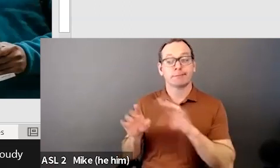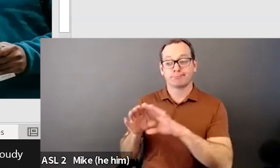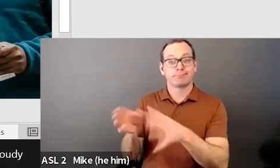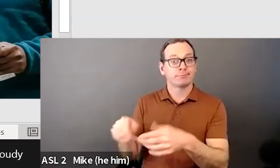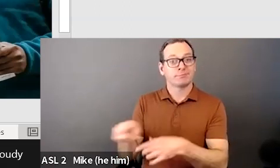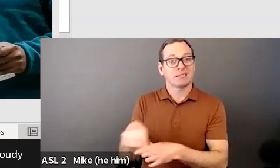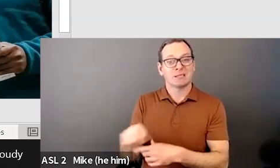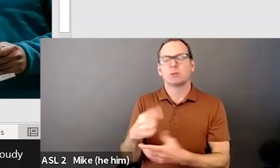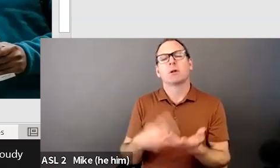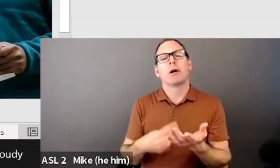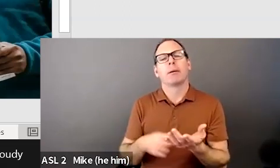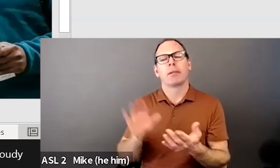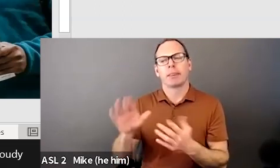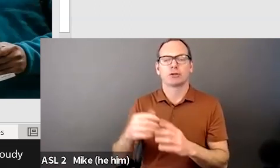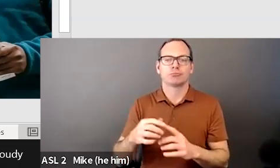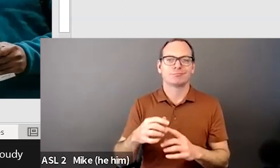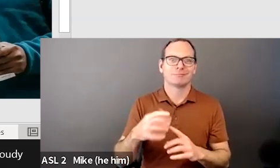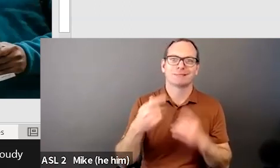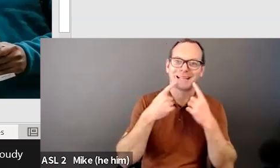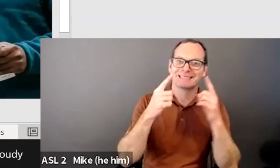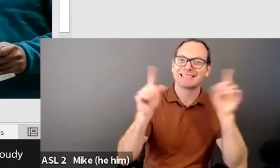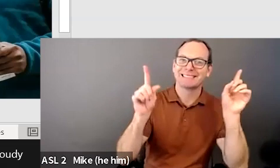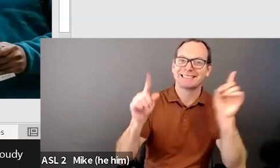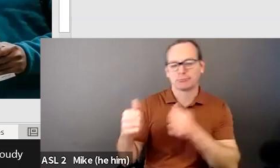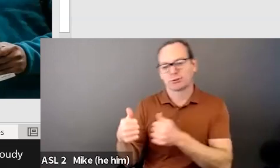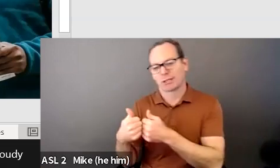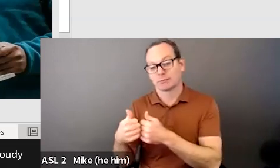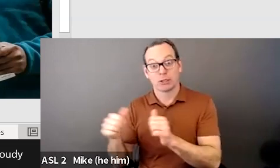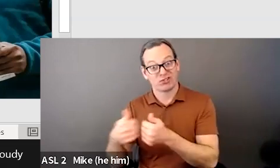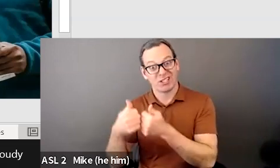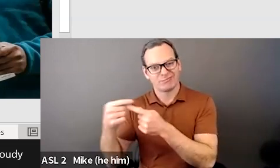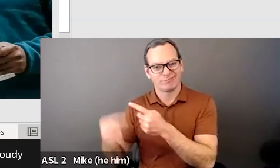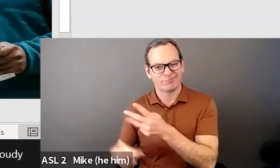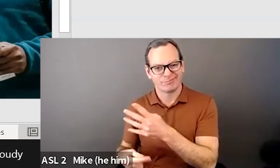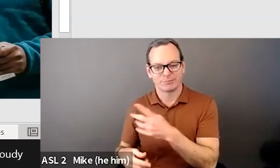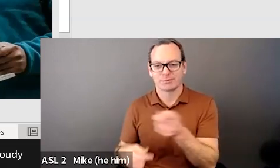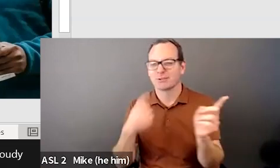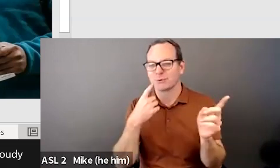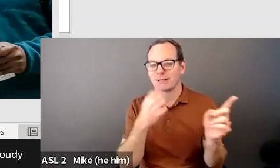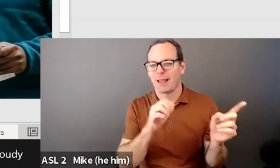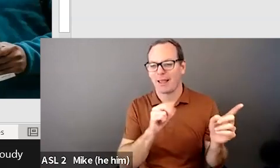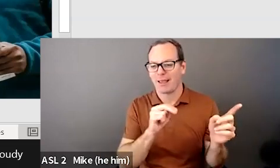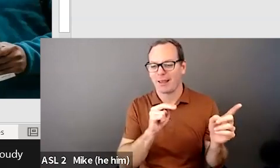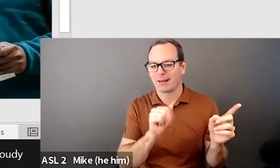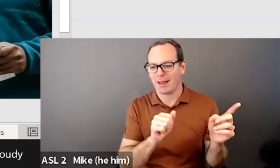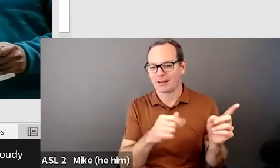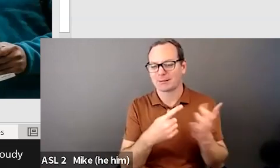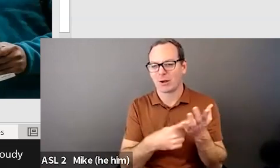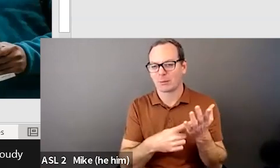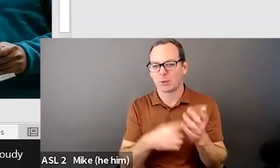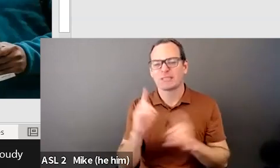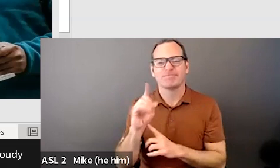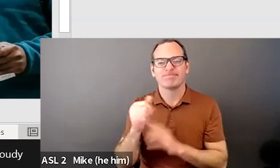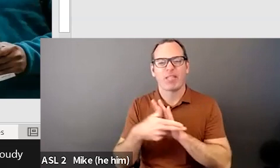challenges, obviously the disability stigma. So Anna's talked quite a bit about that. And so within the